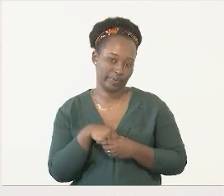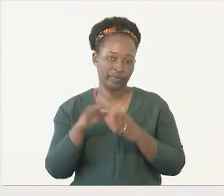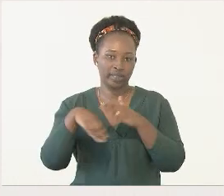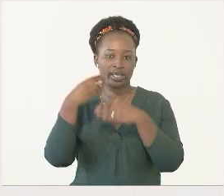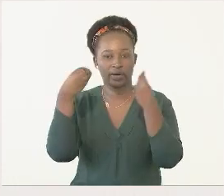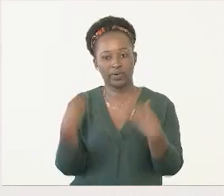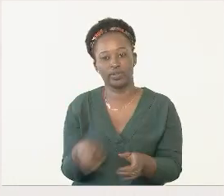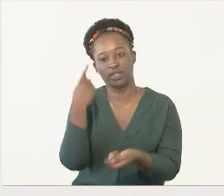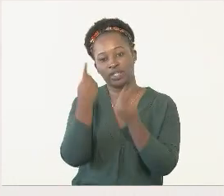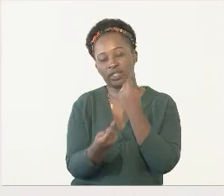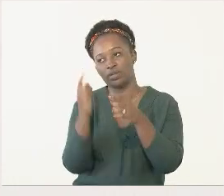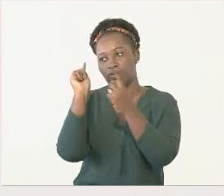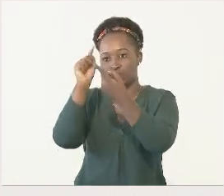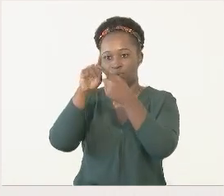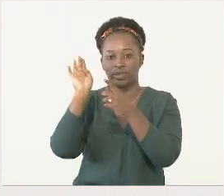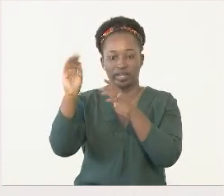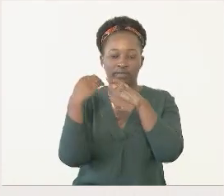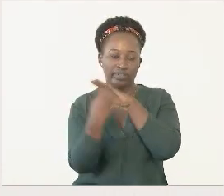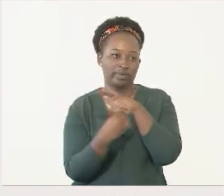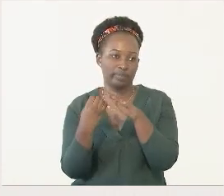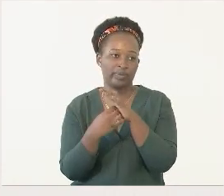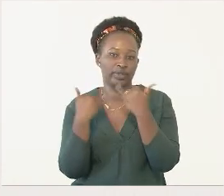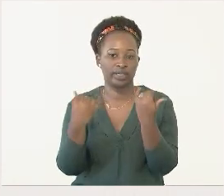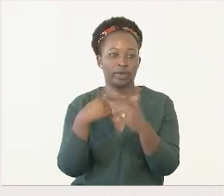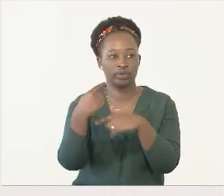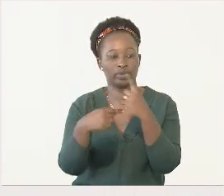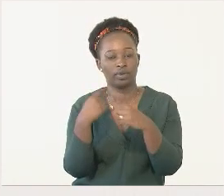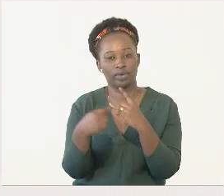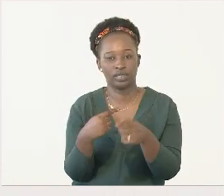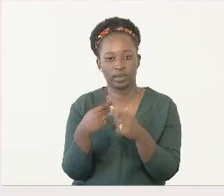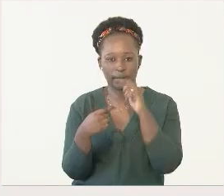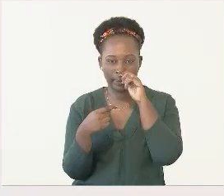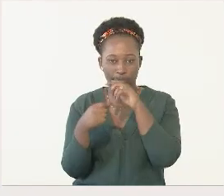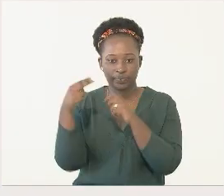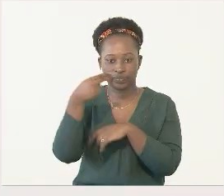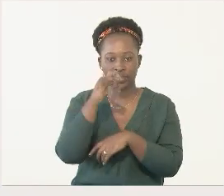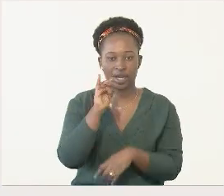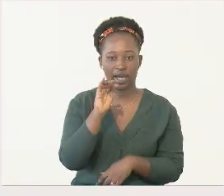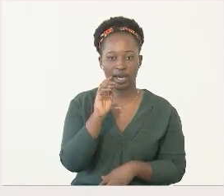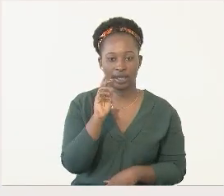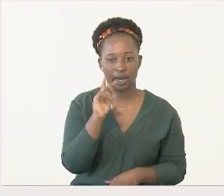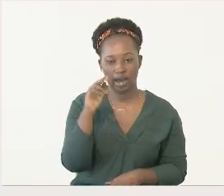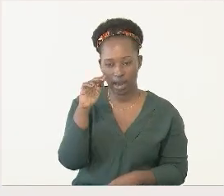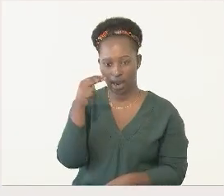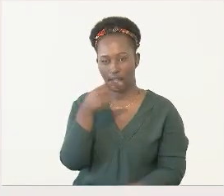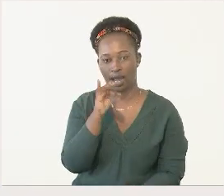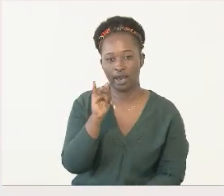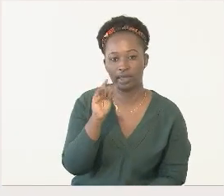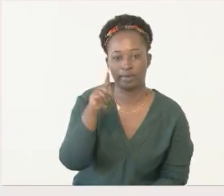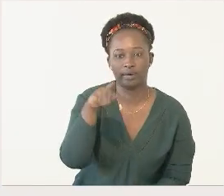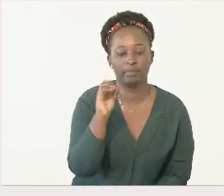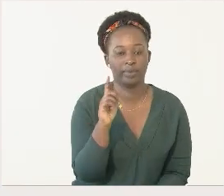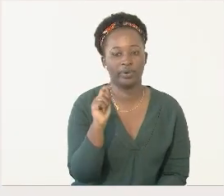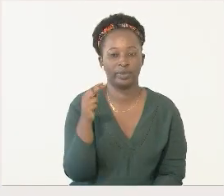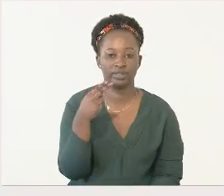heat to the environment. So let's go to the hypothalamus. If I come to the hypothalamus, I normally